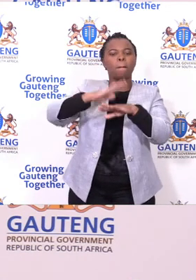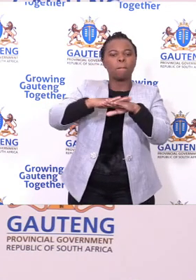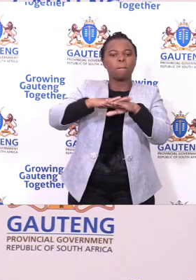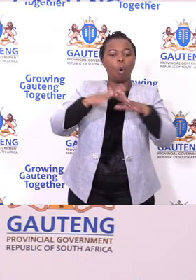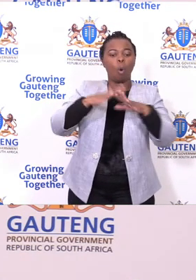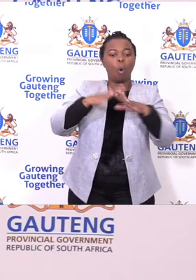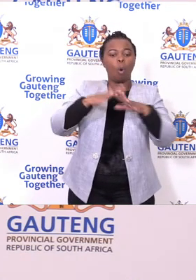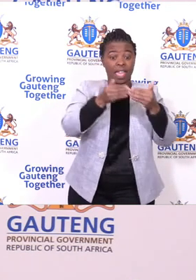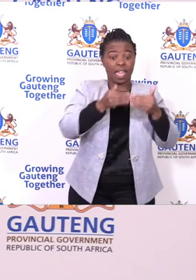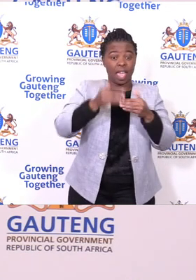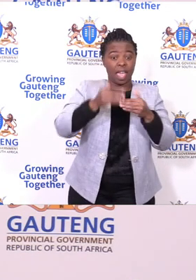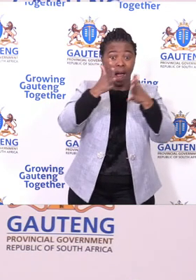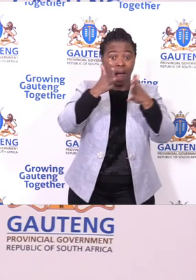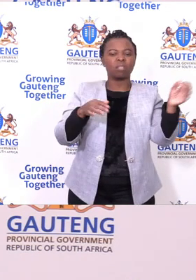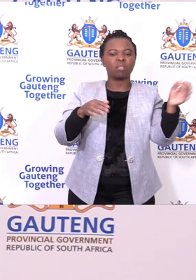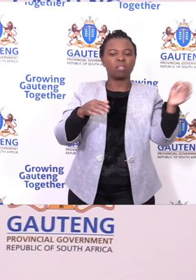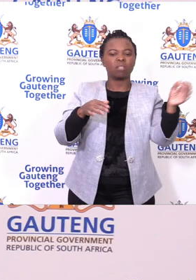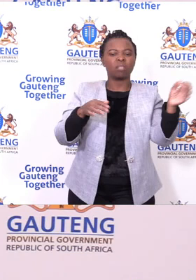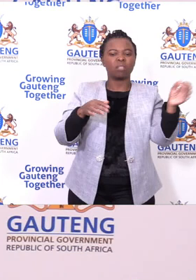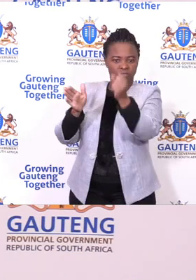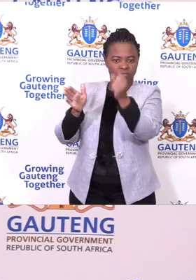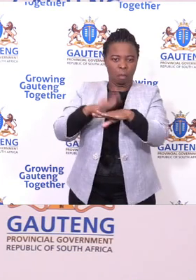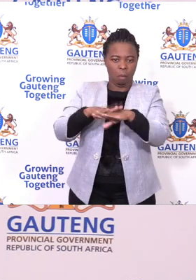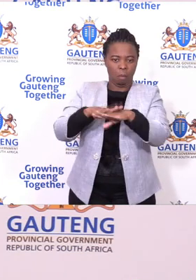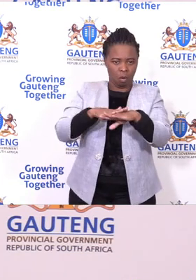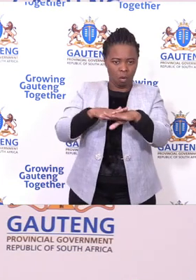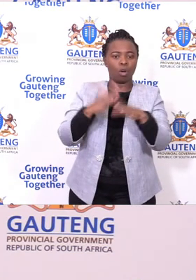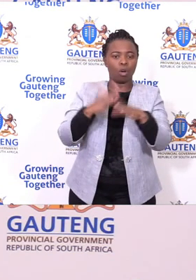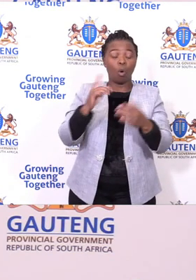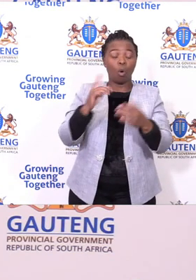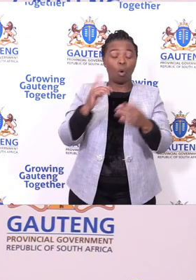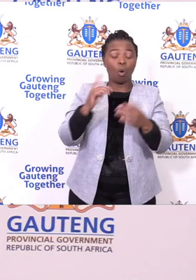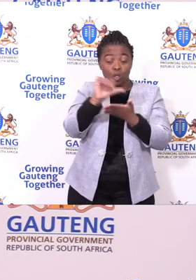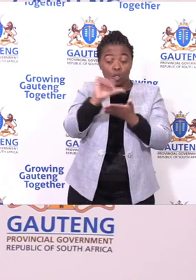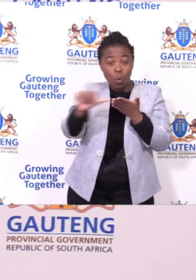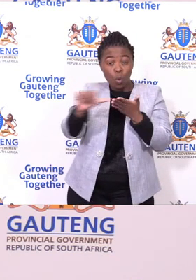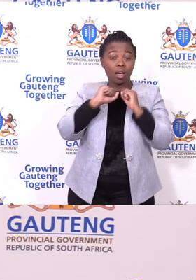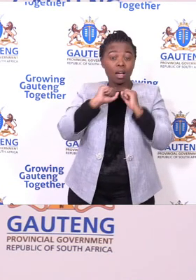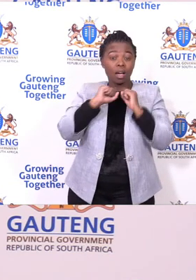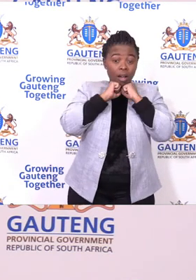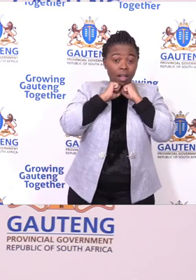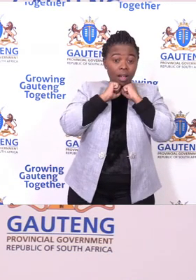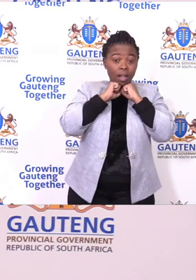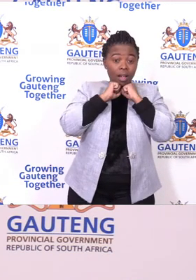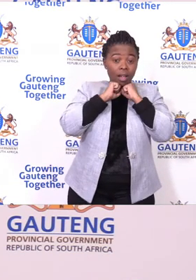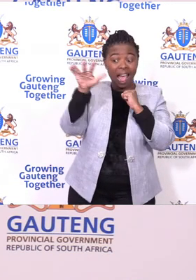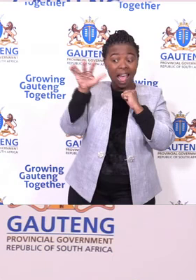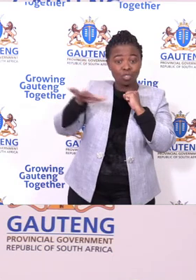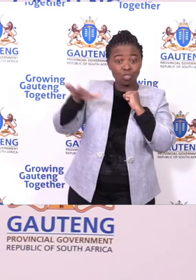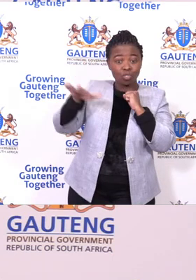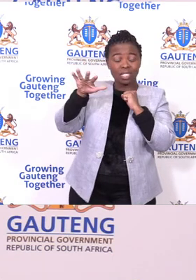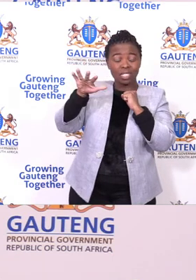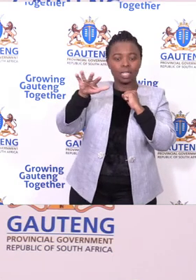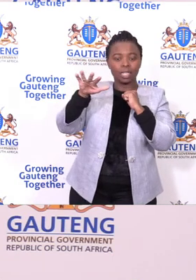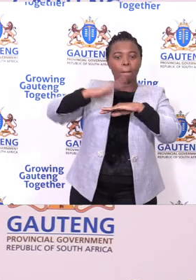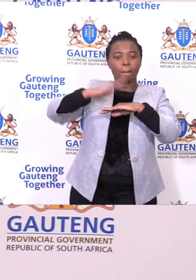that space, and that number is increasing. We are expecting by the first week of August that NASREC will be having 1,000 beds, and at